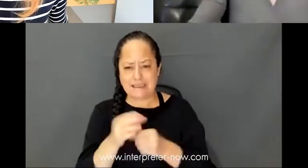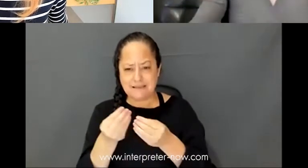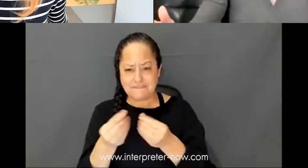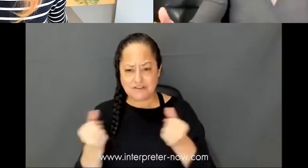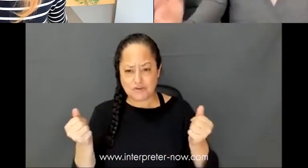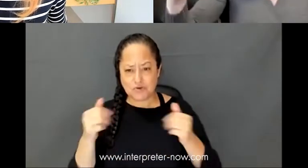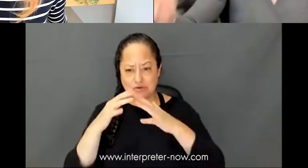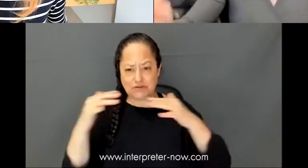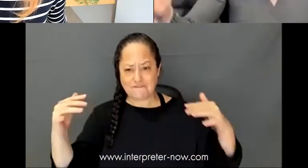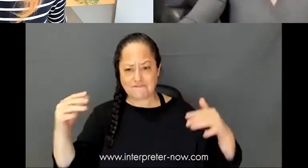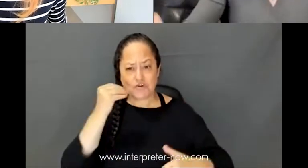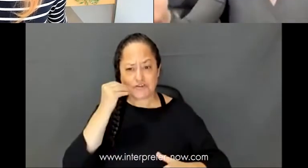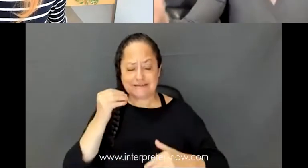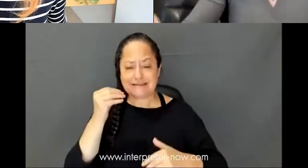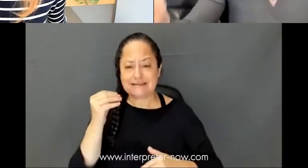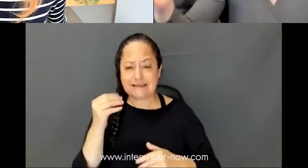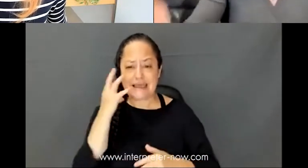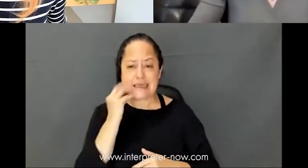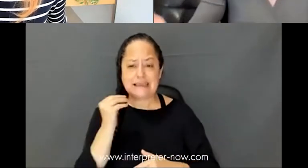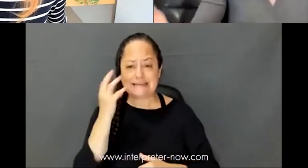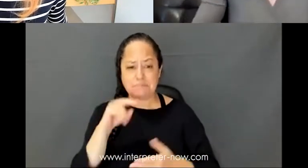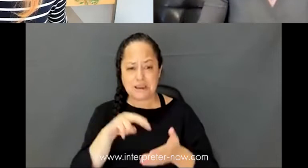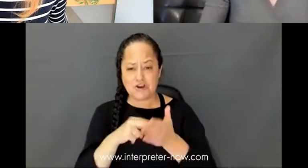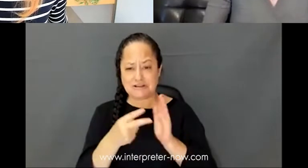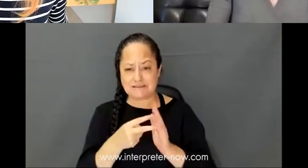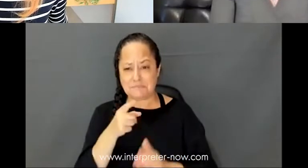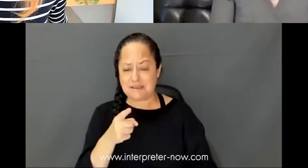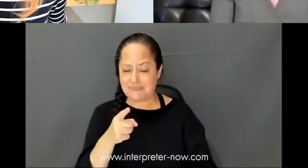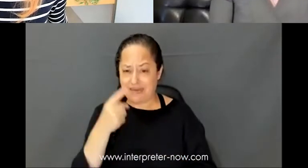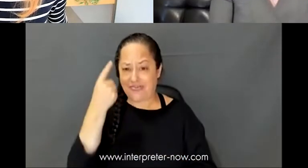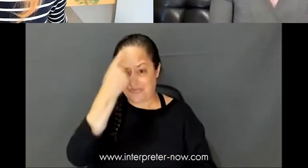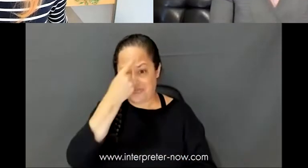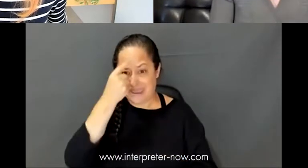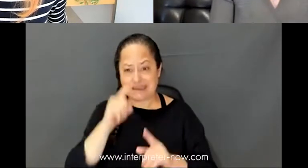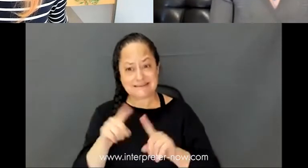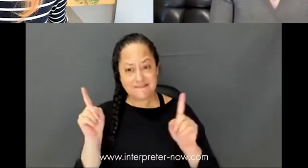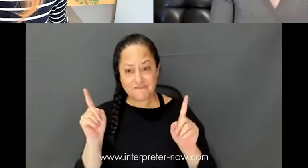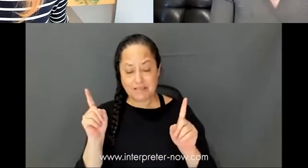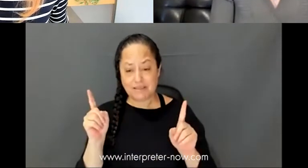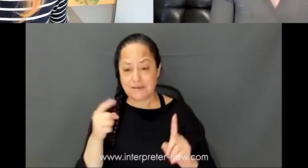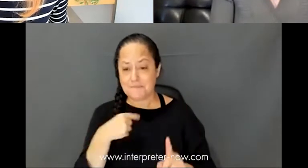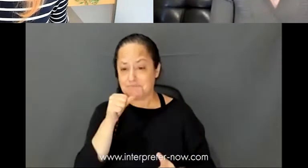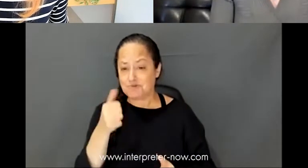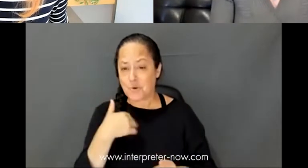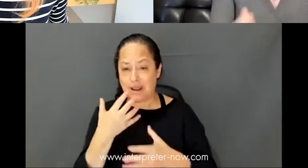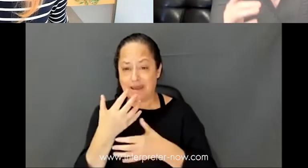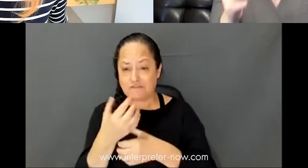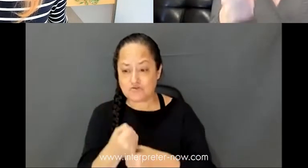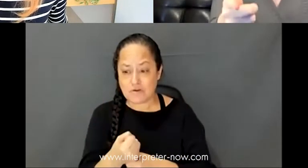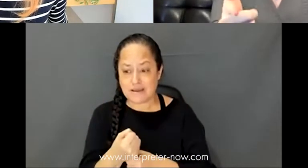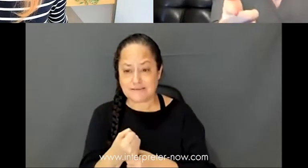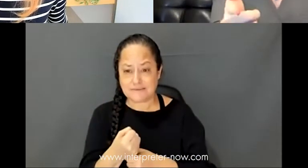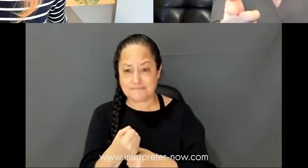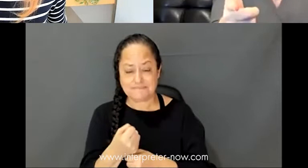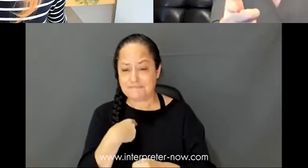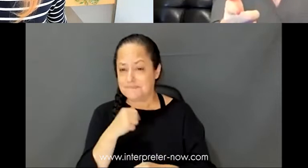diverse experiences just mean they literally and desirably think differently. But if I don't have trust, I'm not